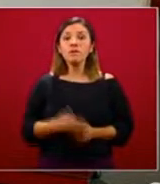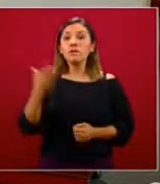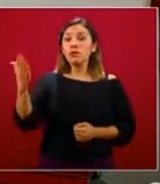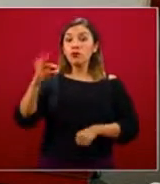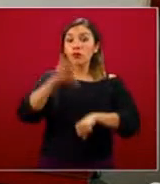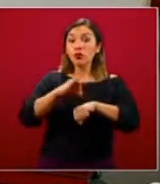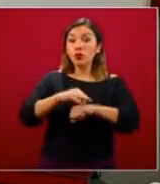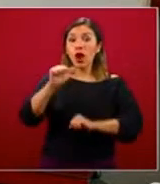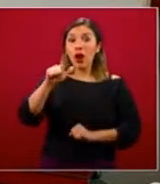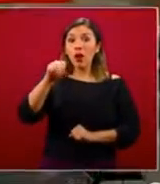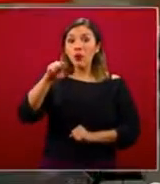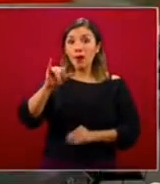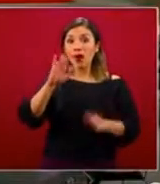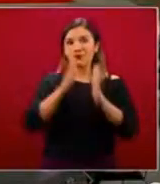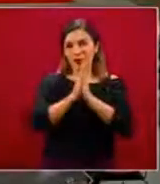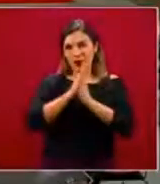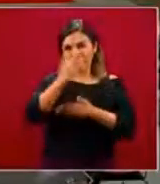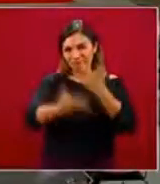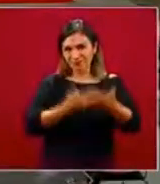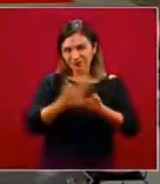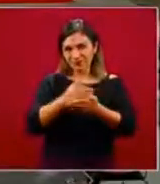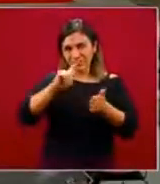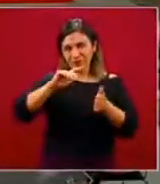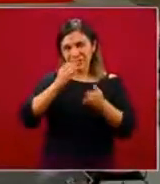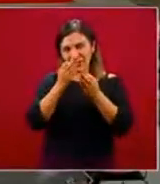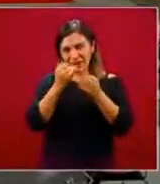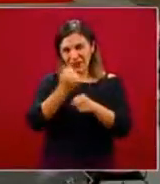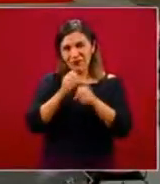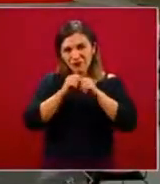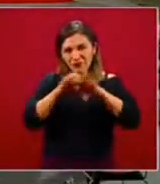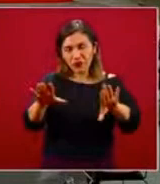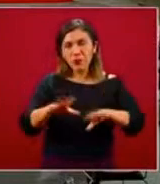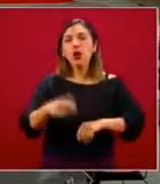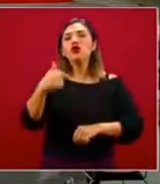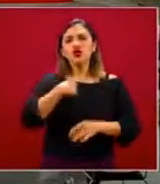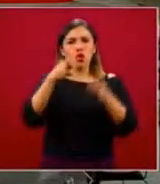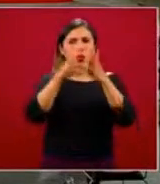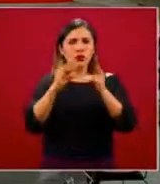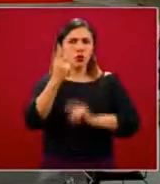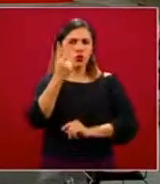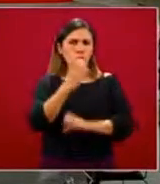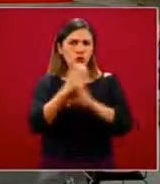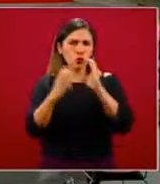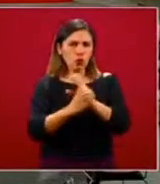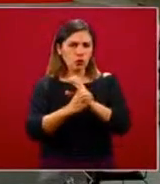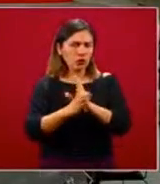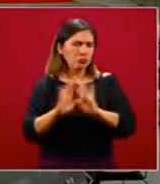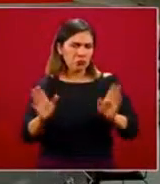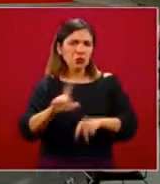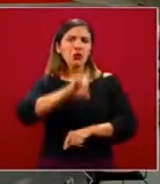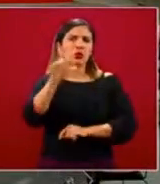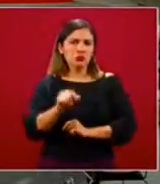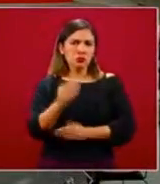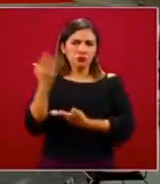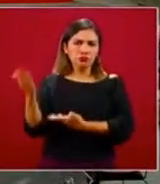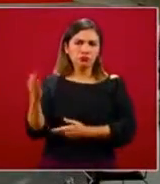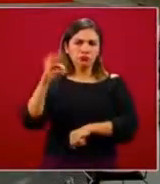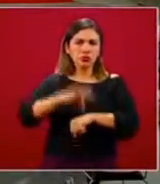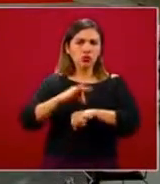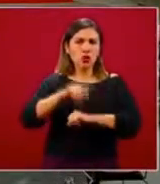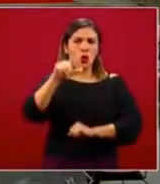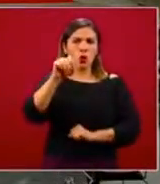So he is going to speak now about what the program has been doing, the program that he's been directing,